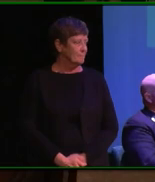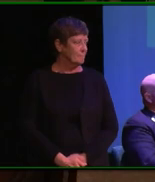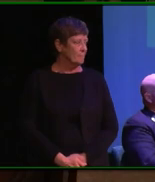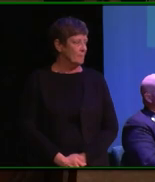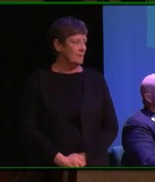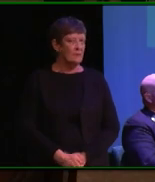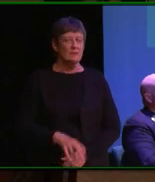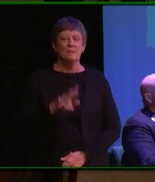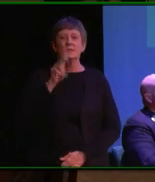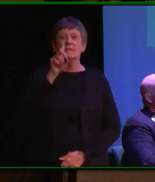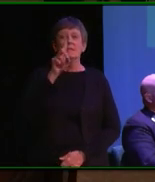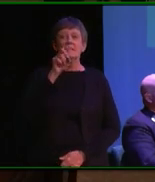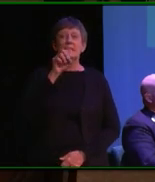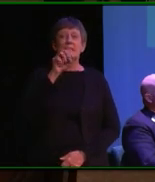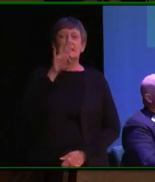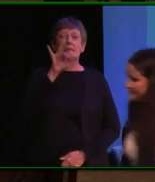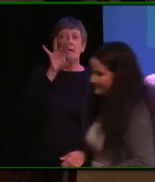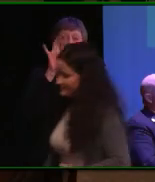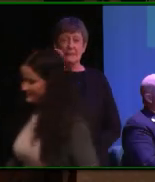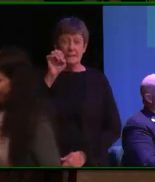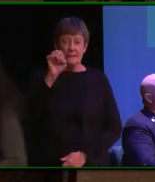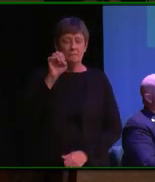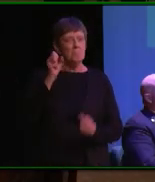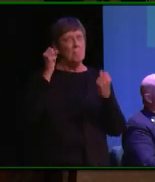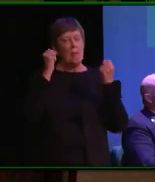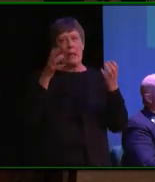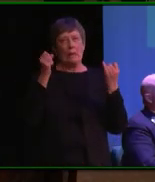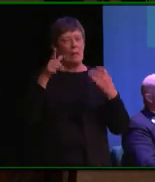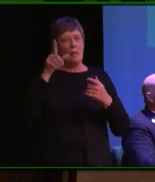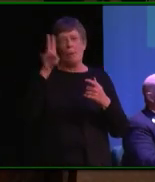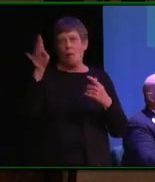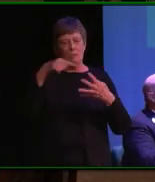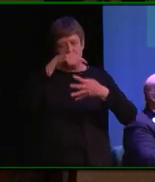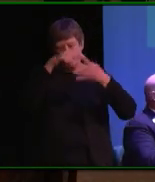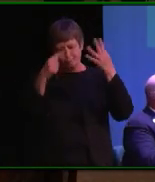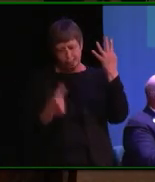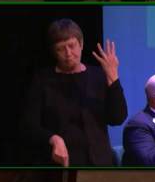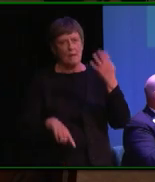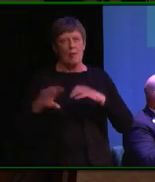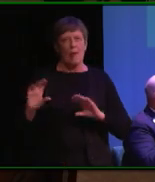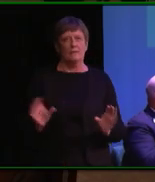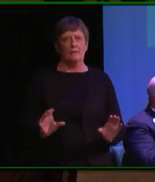Devin Martinez, multiple clubs and activities.